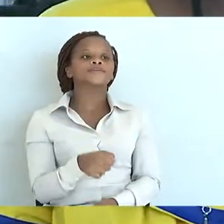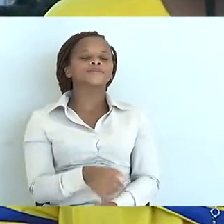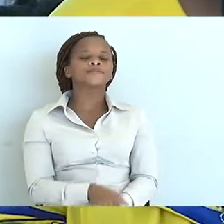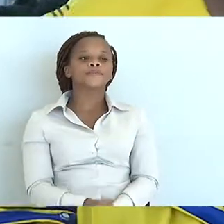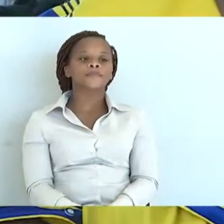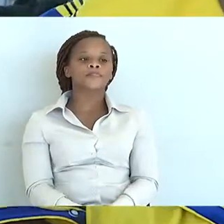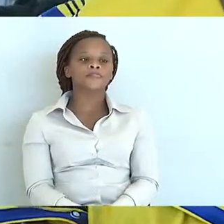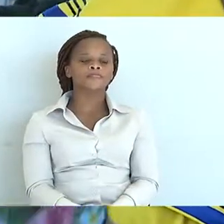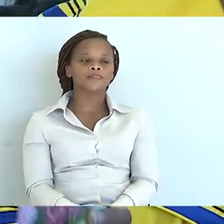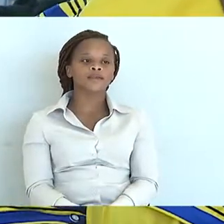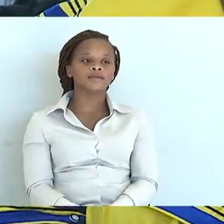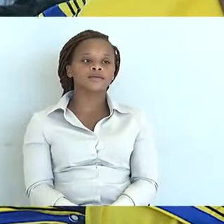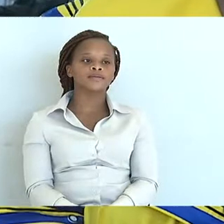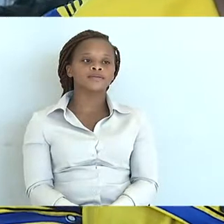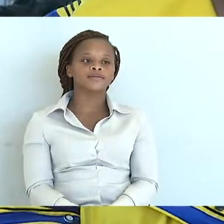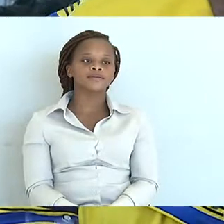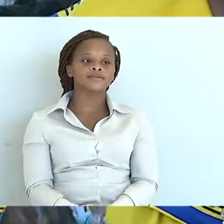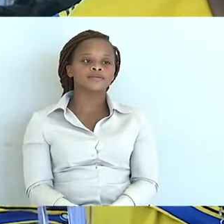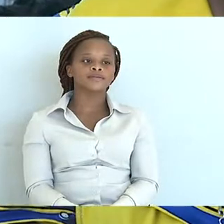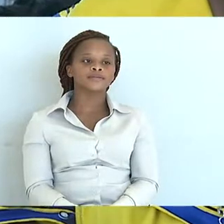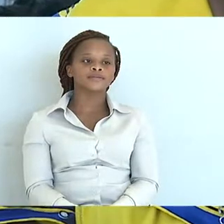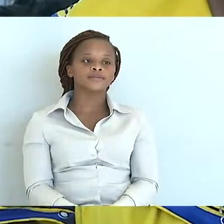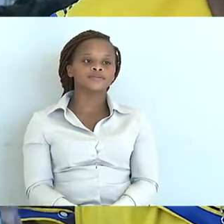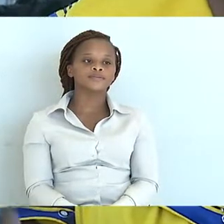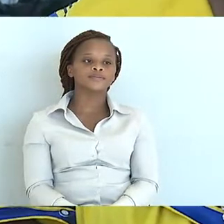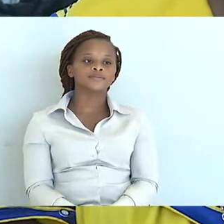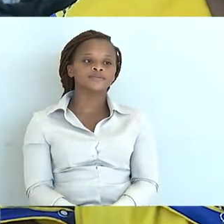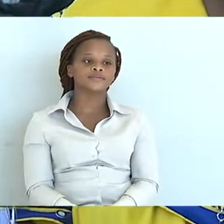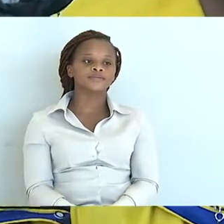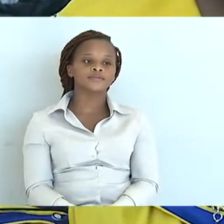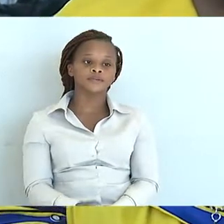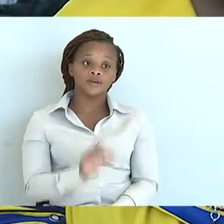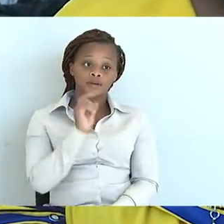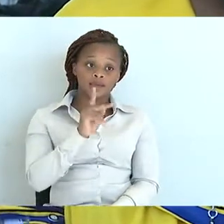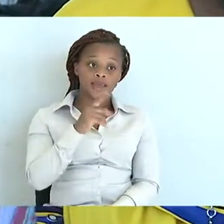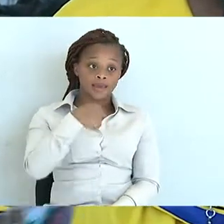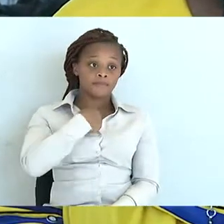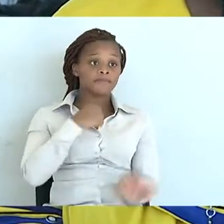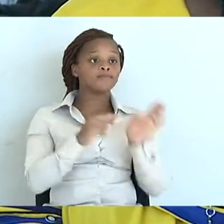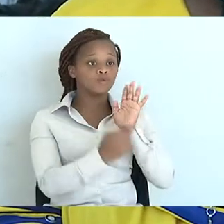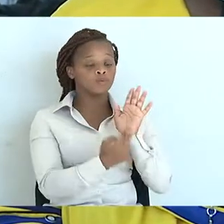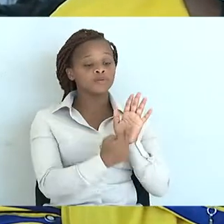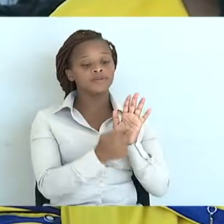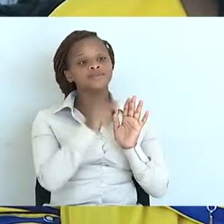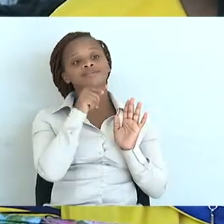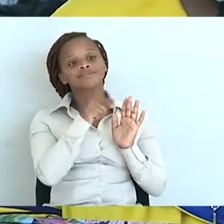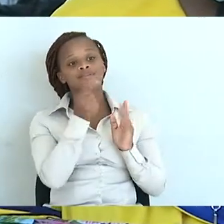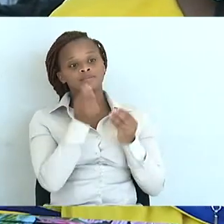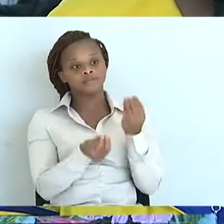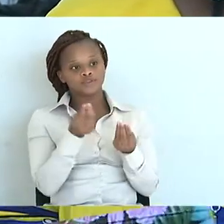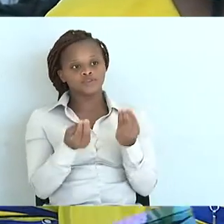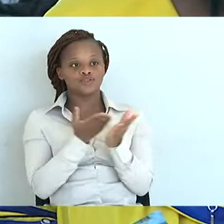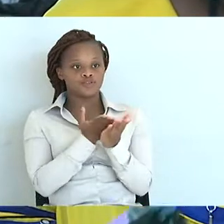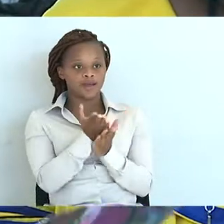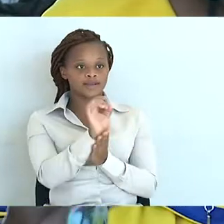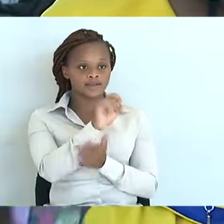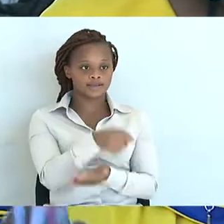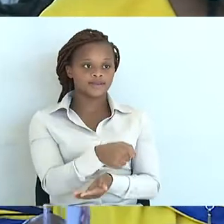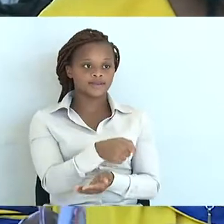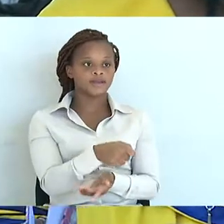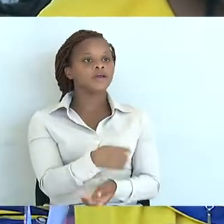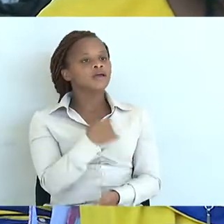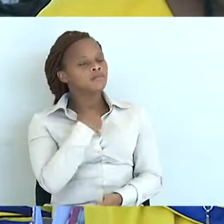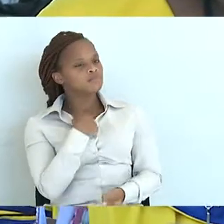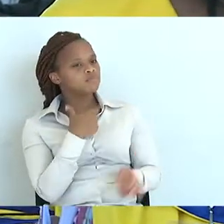So, ndisacela ngimele amalungelo abantwana because kwi presentation I had engazuthi